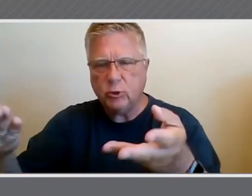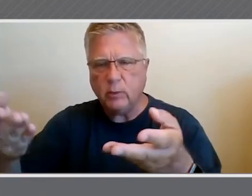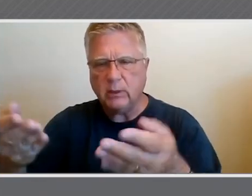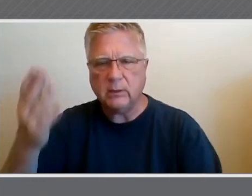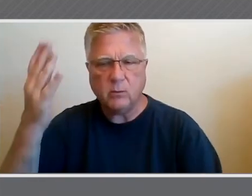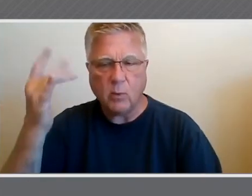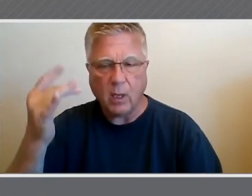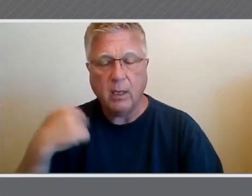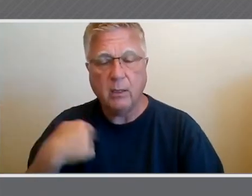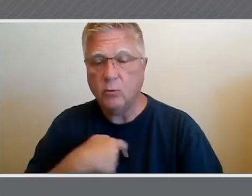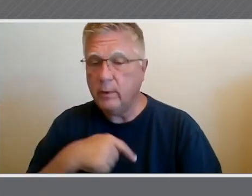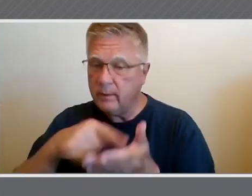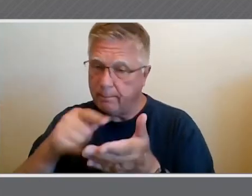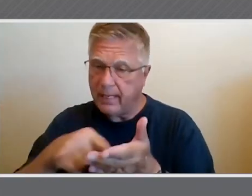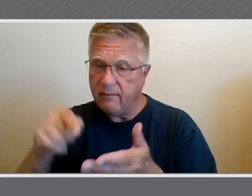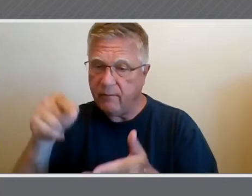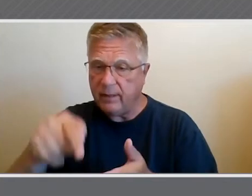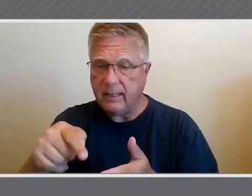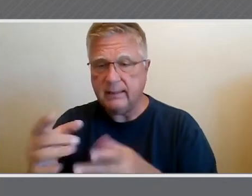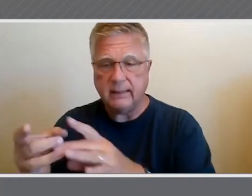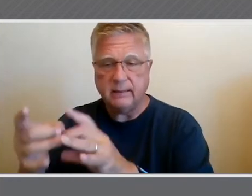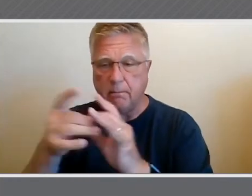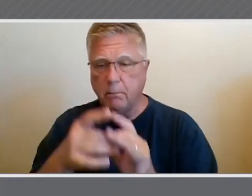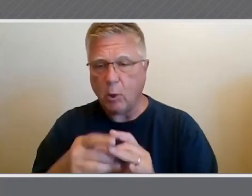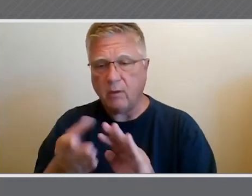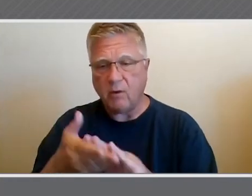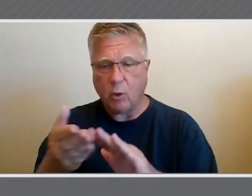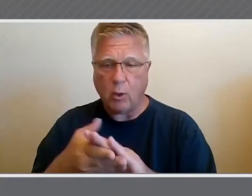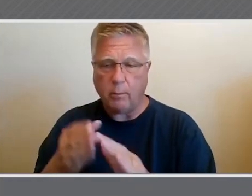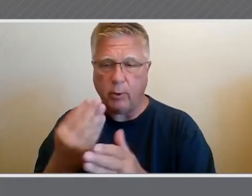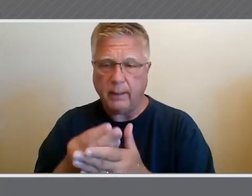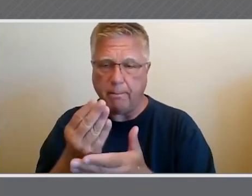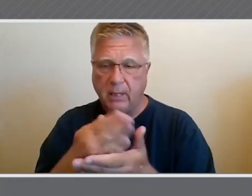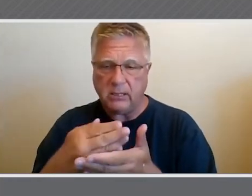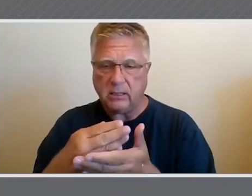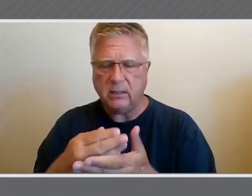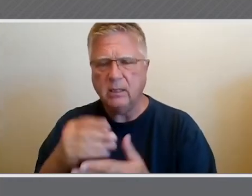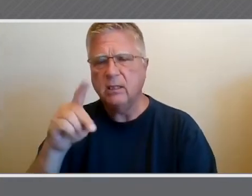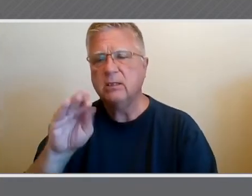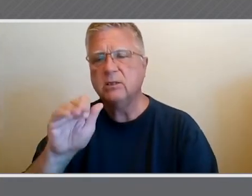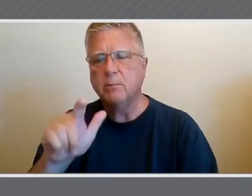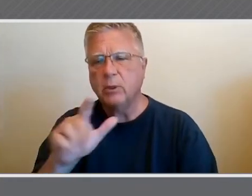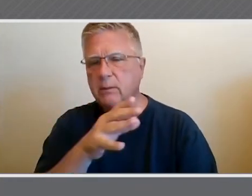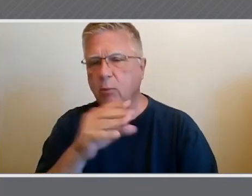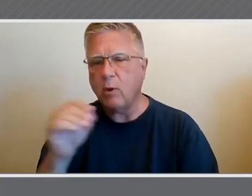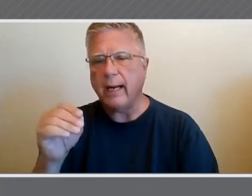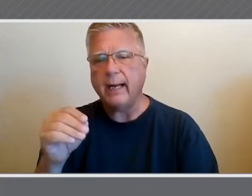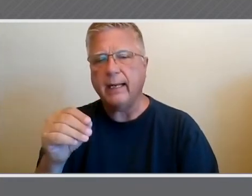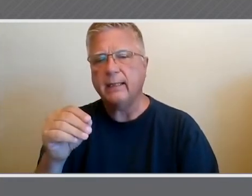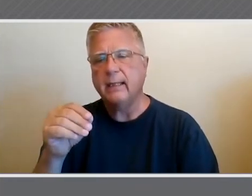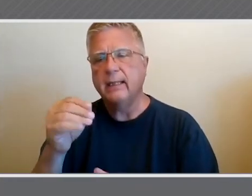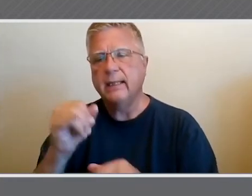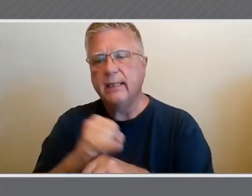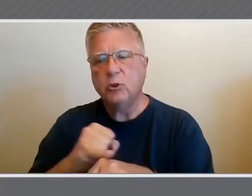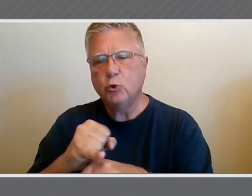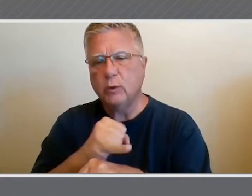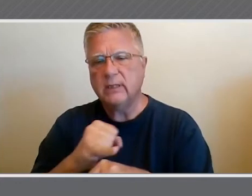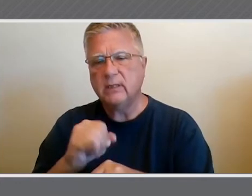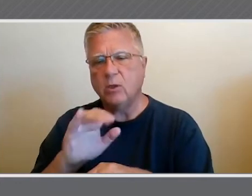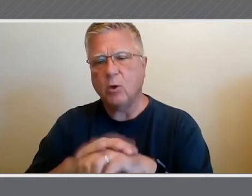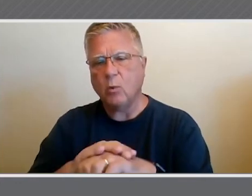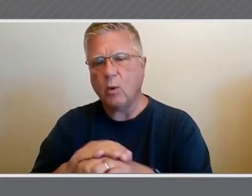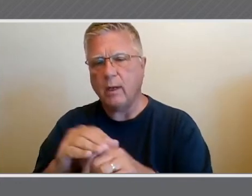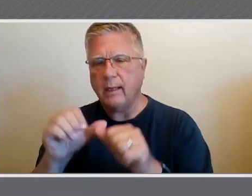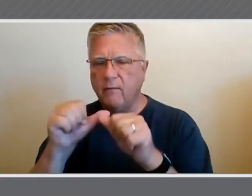these payments as part of the operating budget. So principal and interest payments occur on a set schedule for a fixed number of years. Those